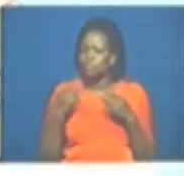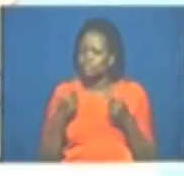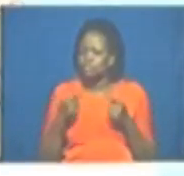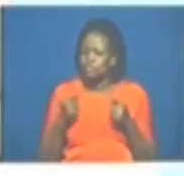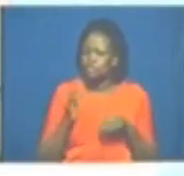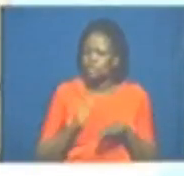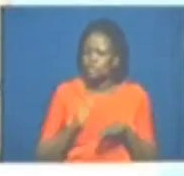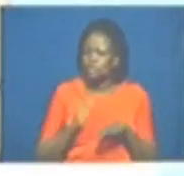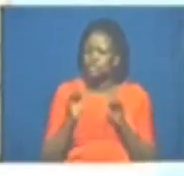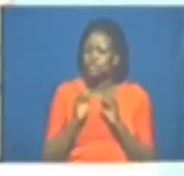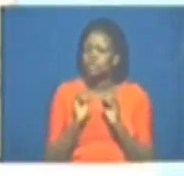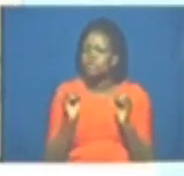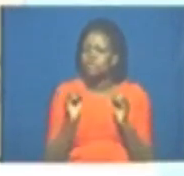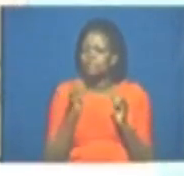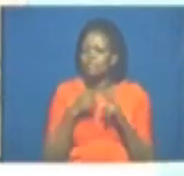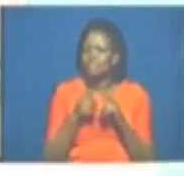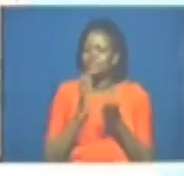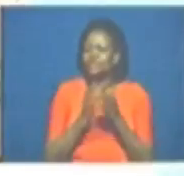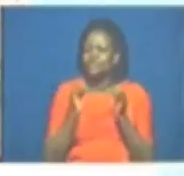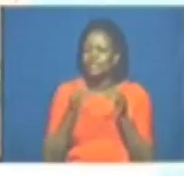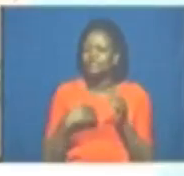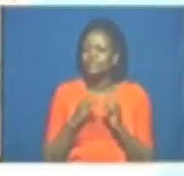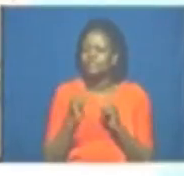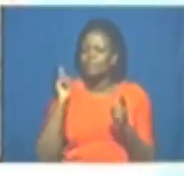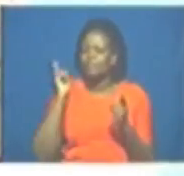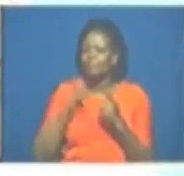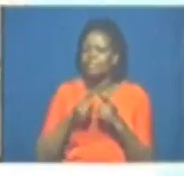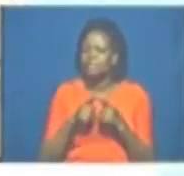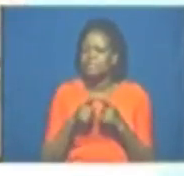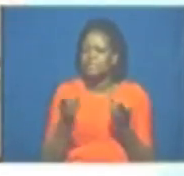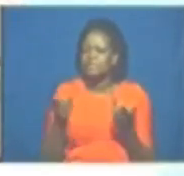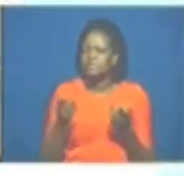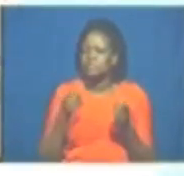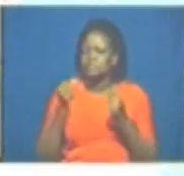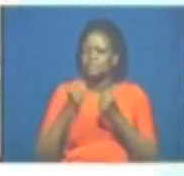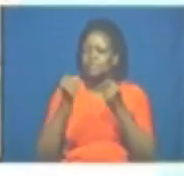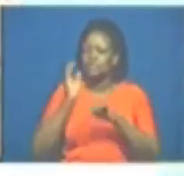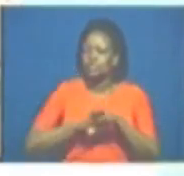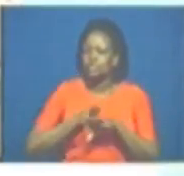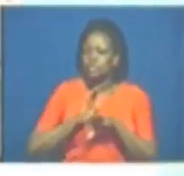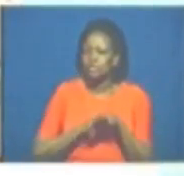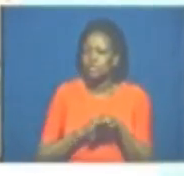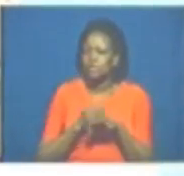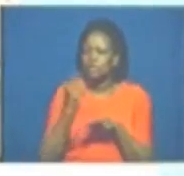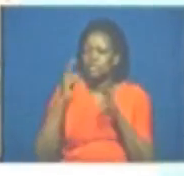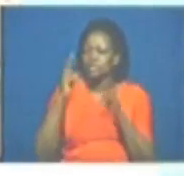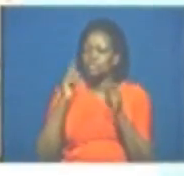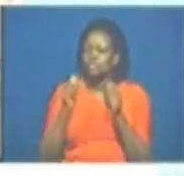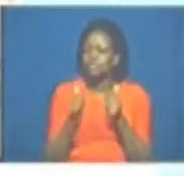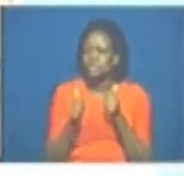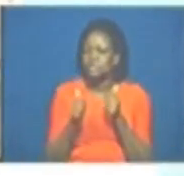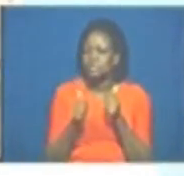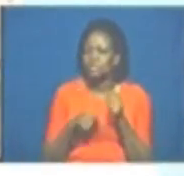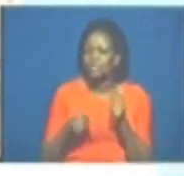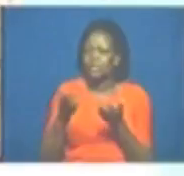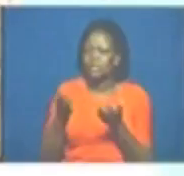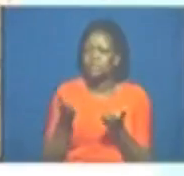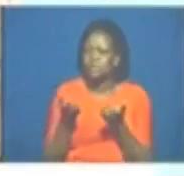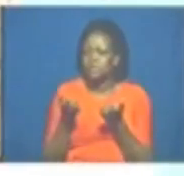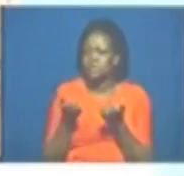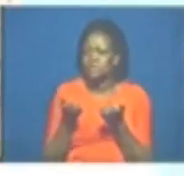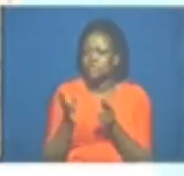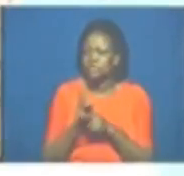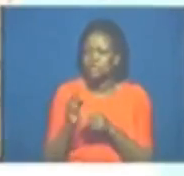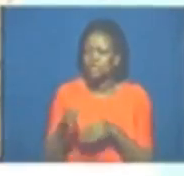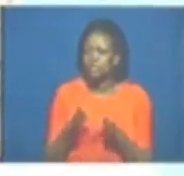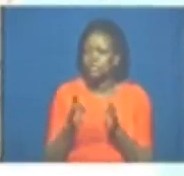So, but for purposes of stability is good. The only issue is we need to use that opportunity